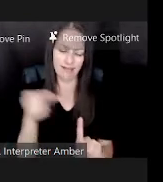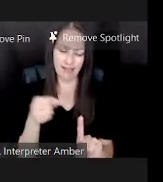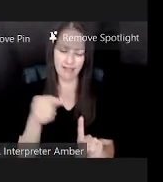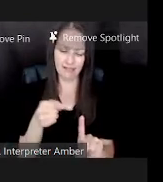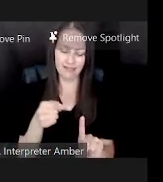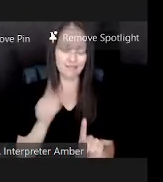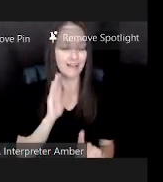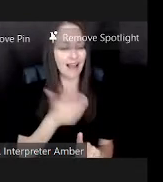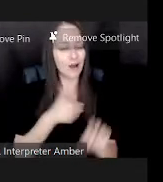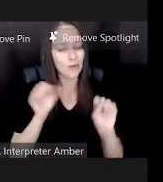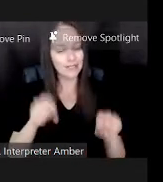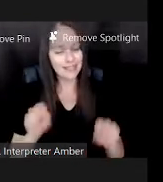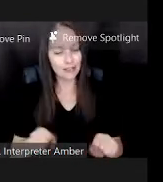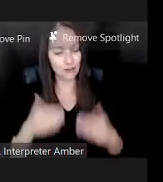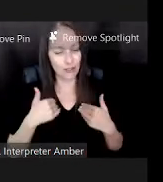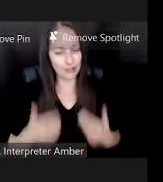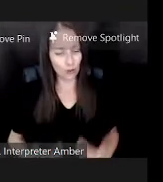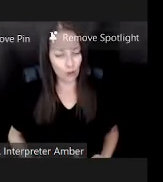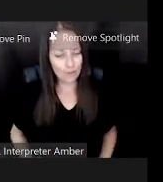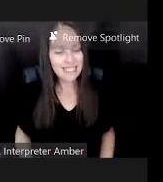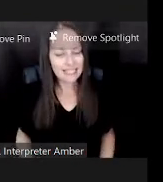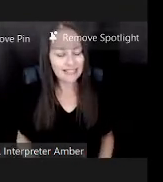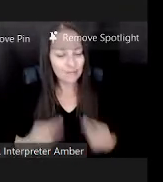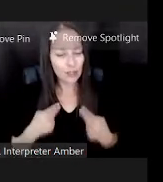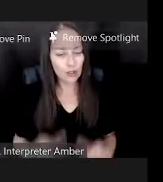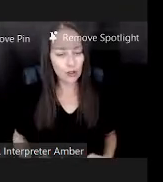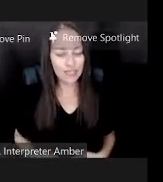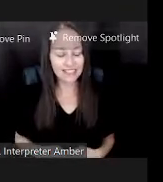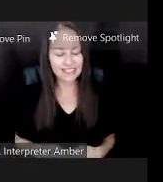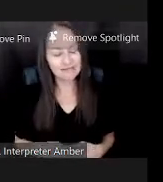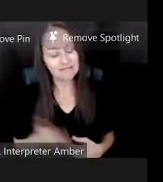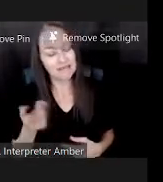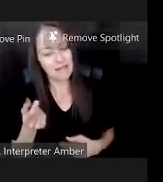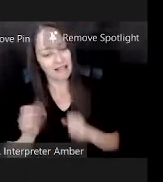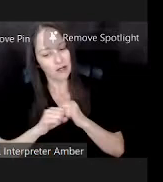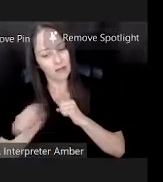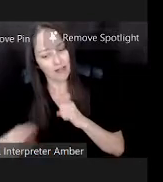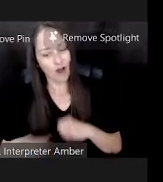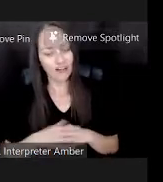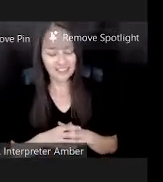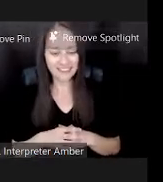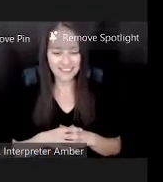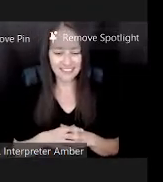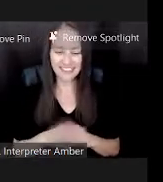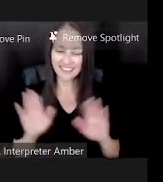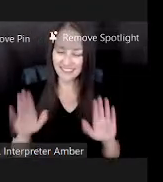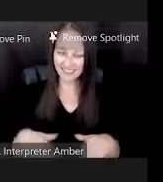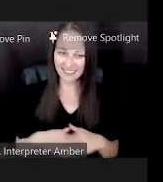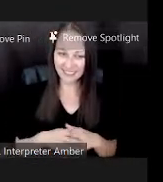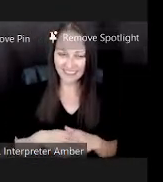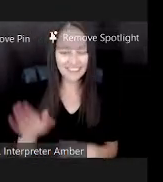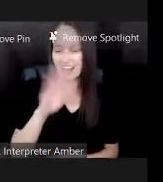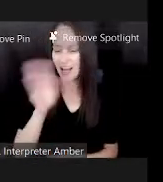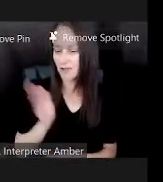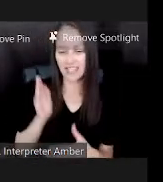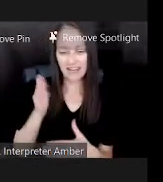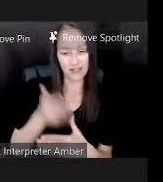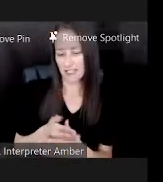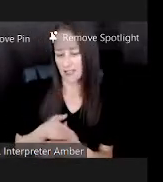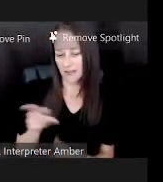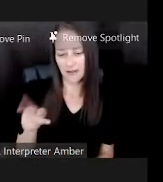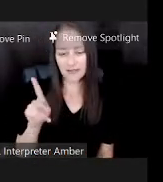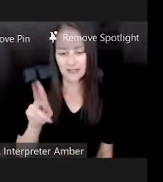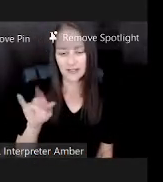beings. Yeah. All right, that was a little long. No, I will never interrupt Christy Edmonds. This is like